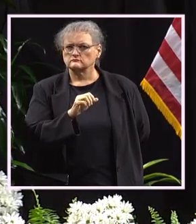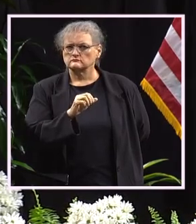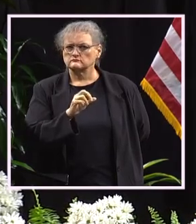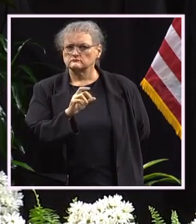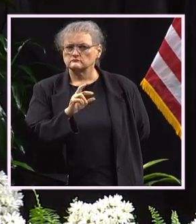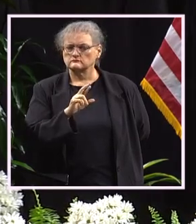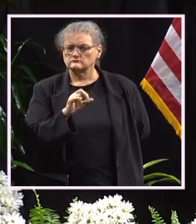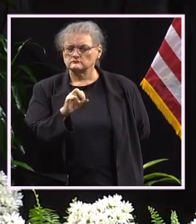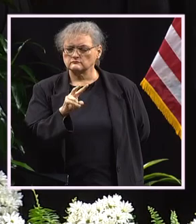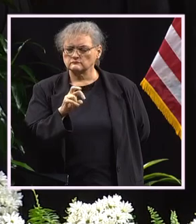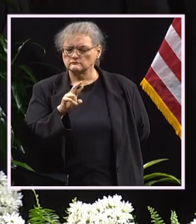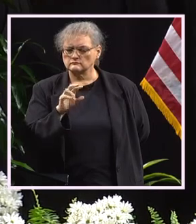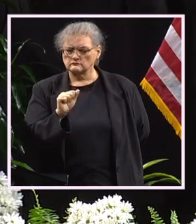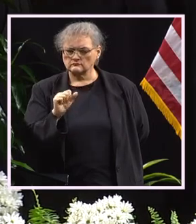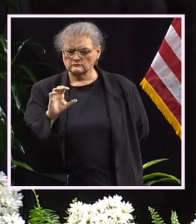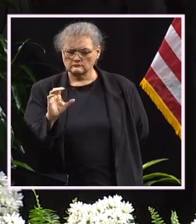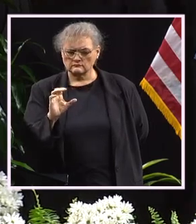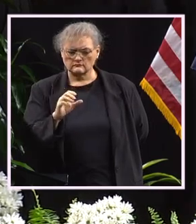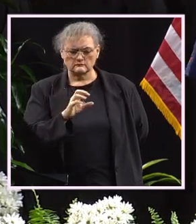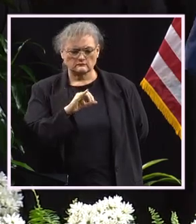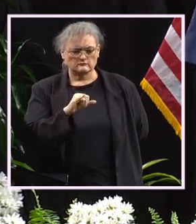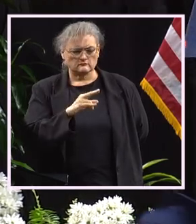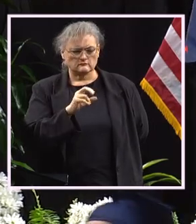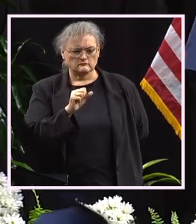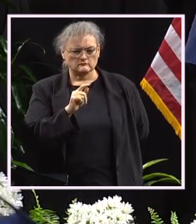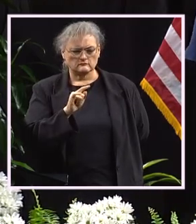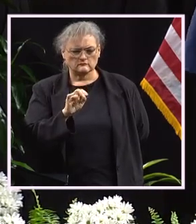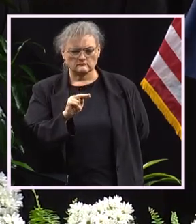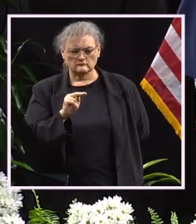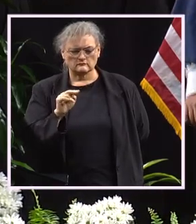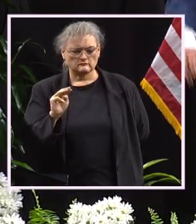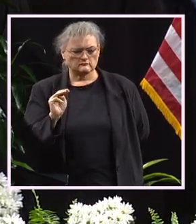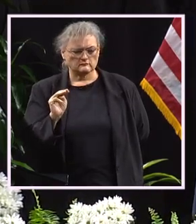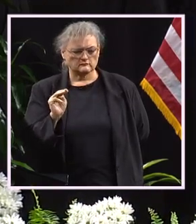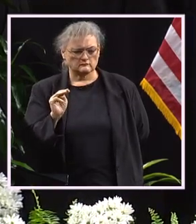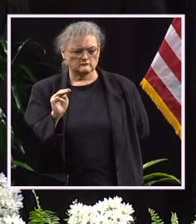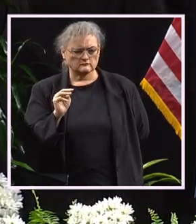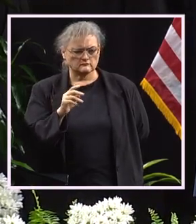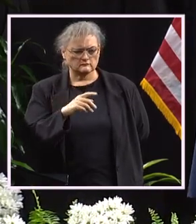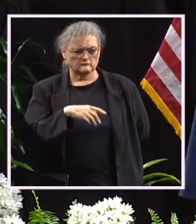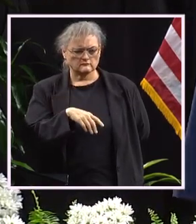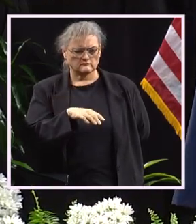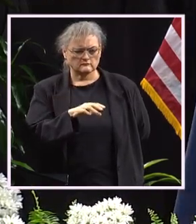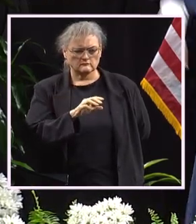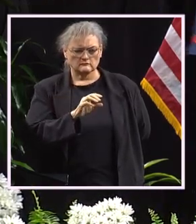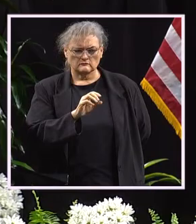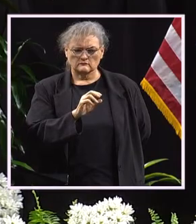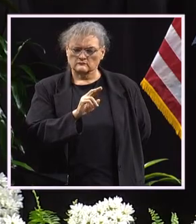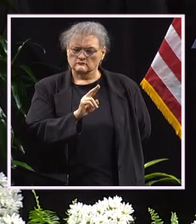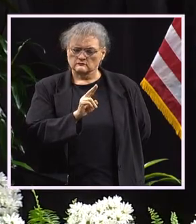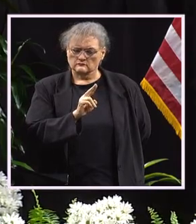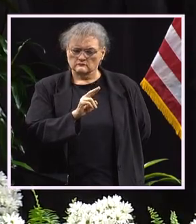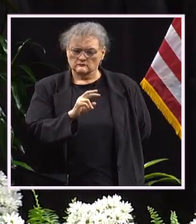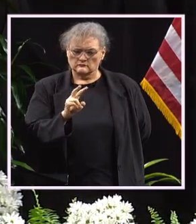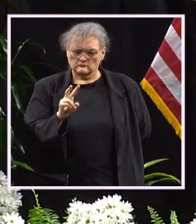Carrasquillo. Justin E. Moreno. Julio Cesar Rivera Duran.